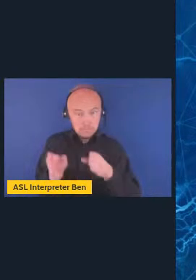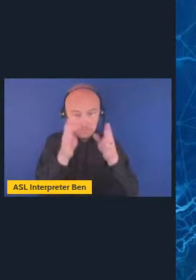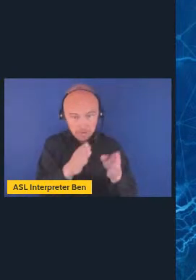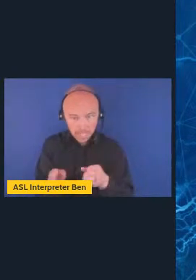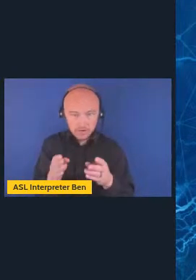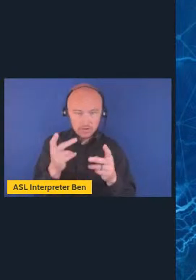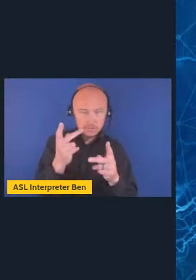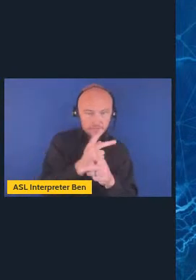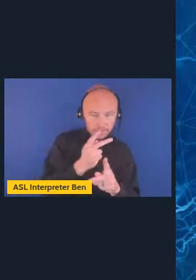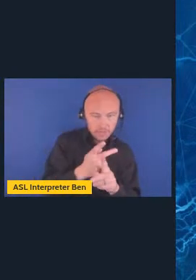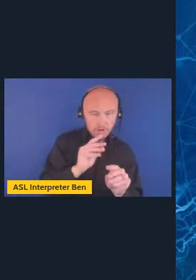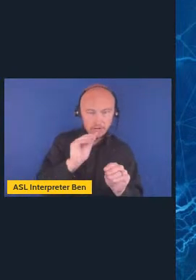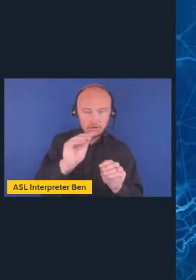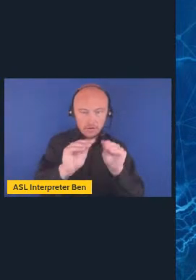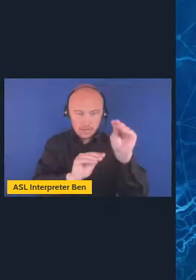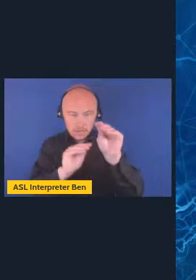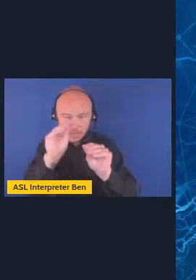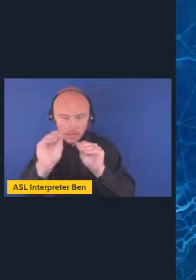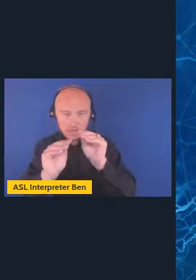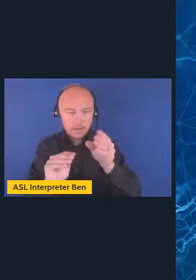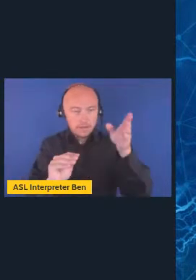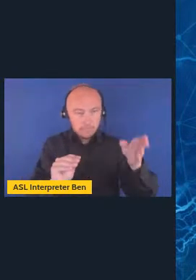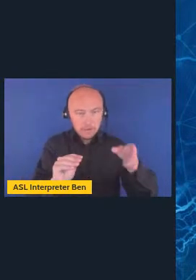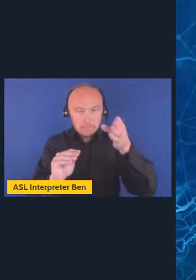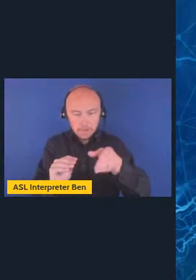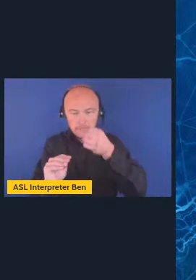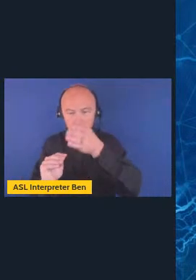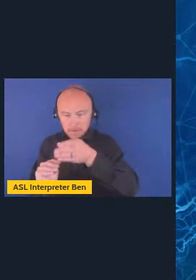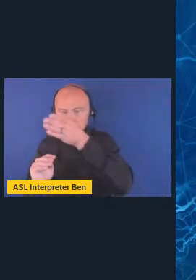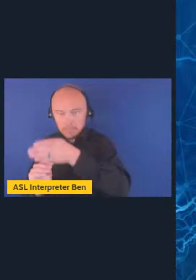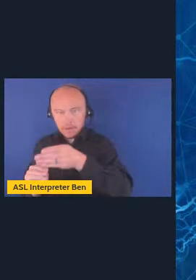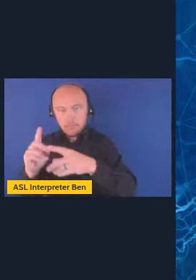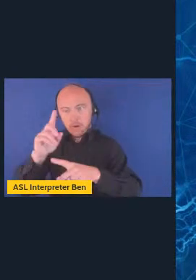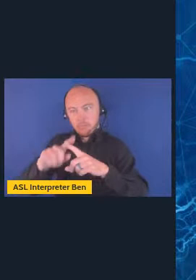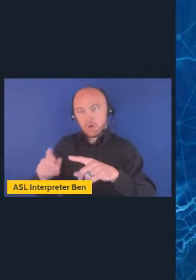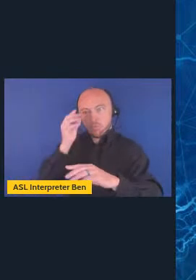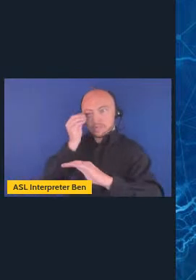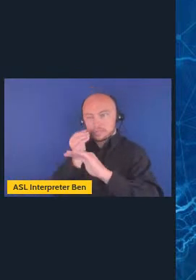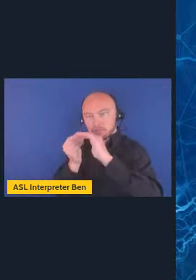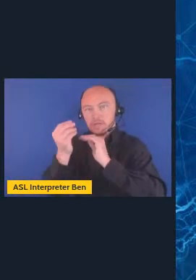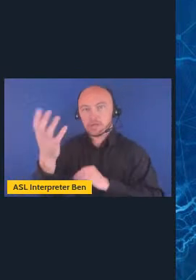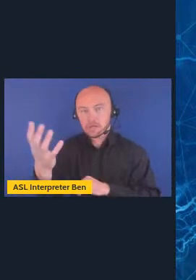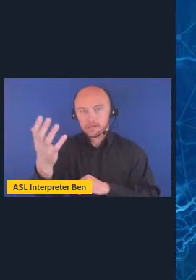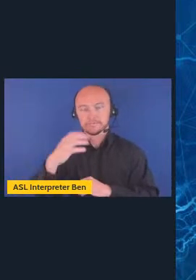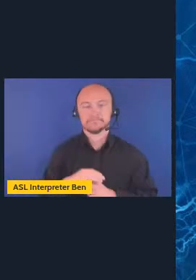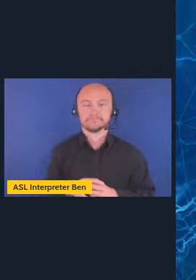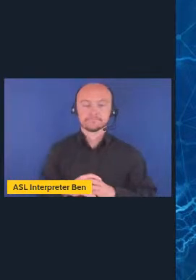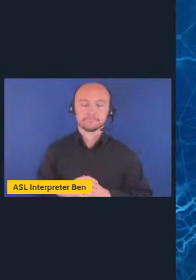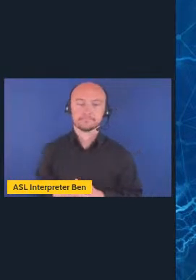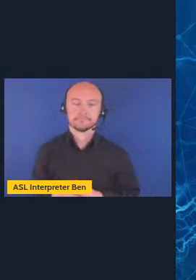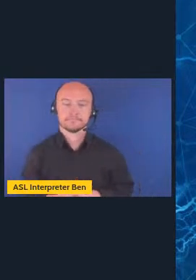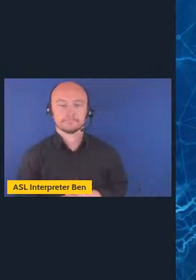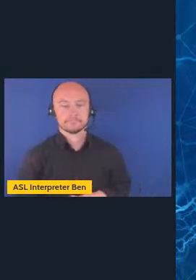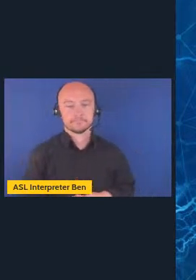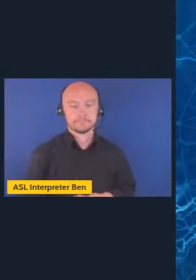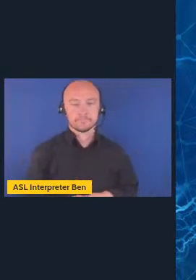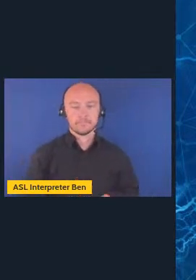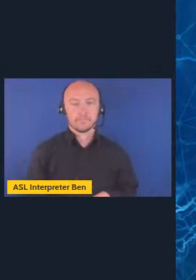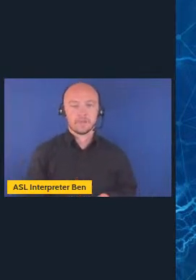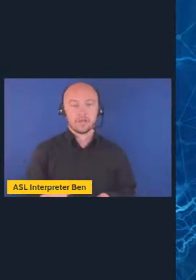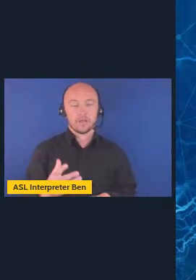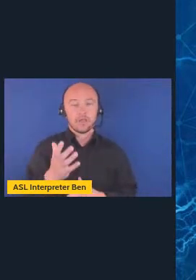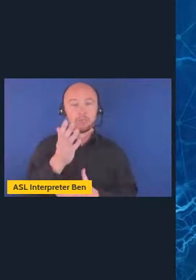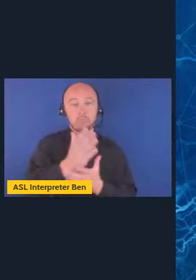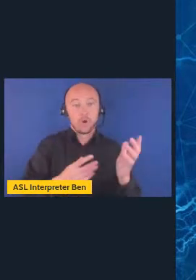logical way what those patterns suggest about what is going to happen next. The neocortex, the outermost layer